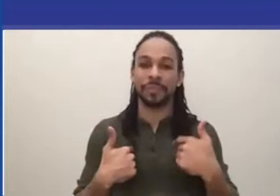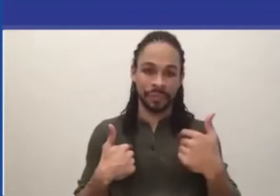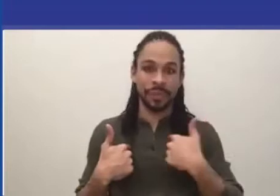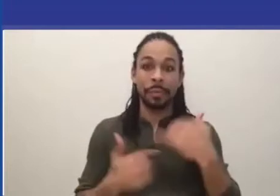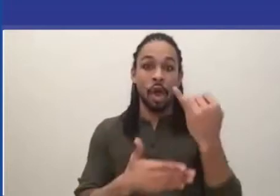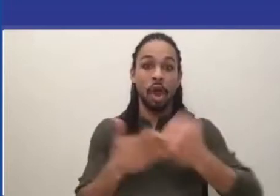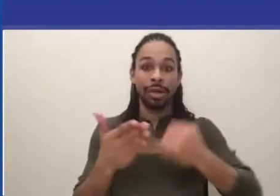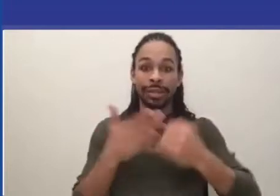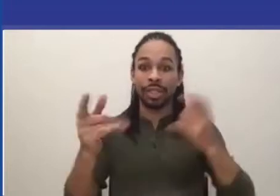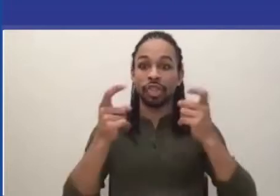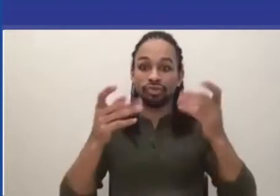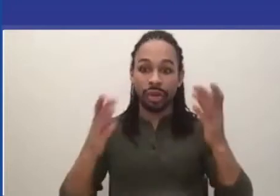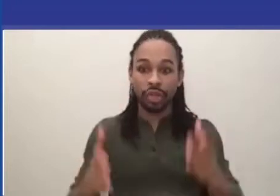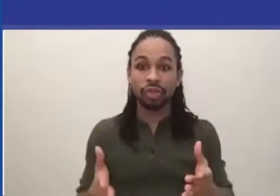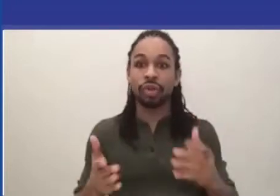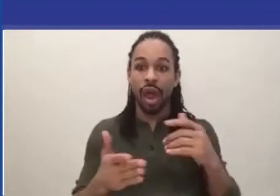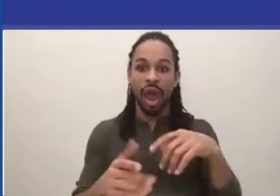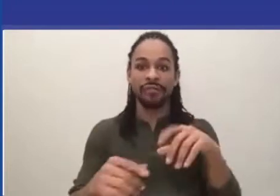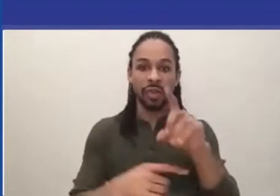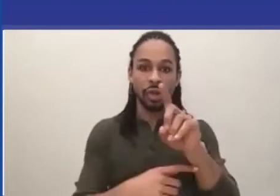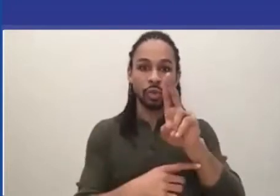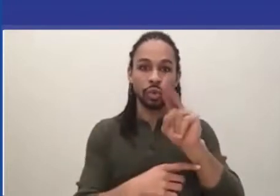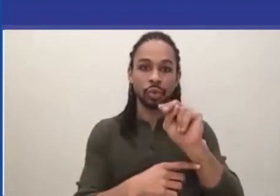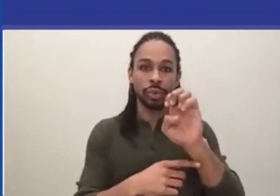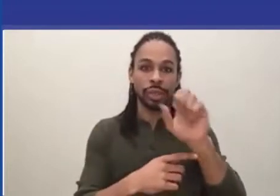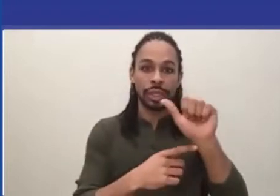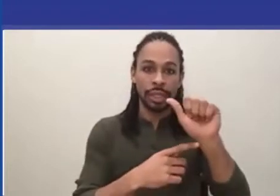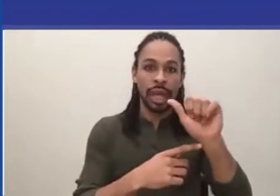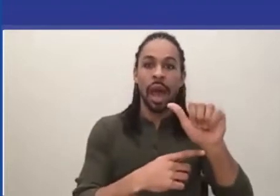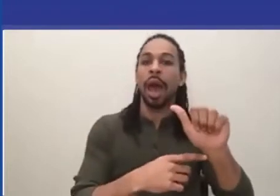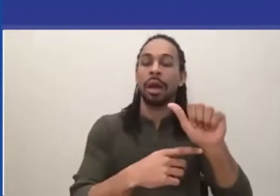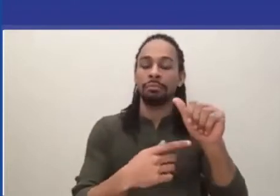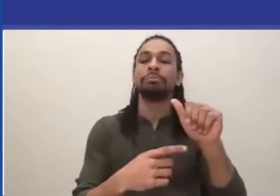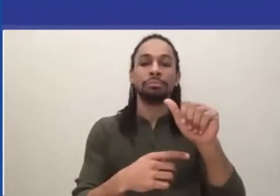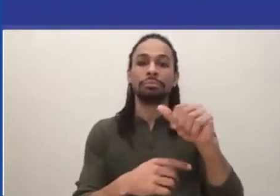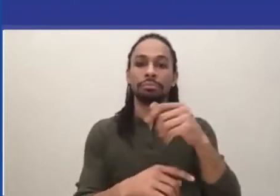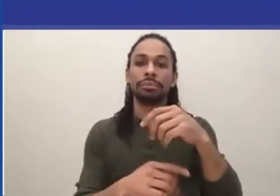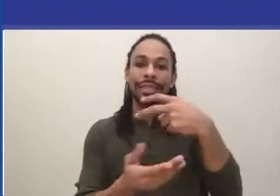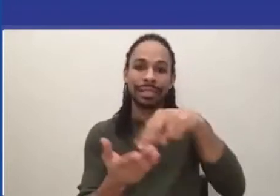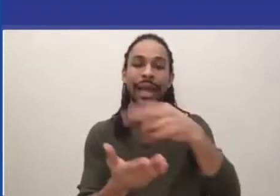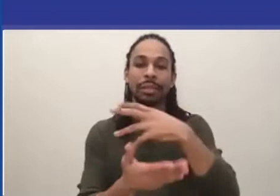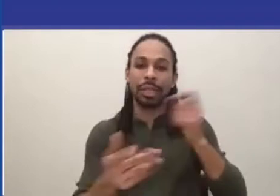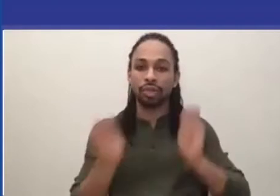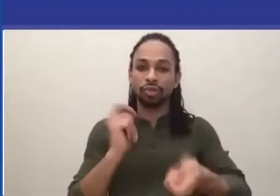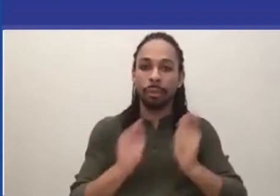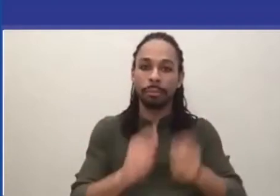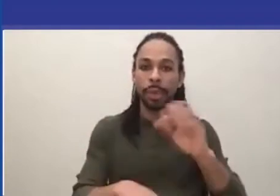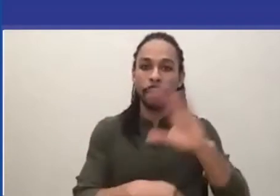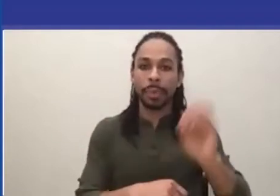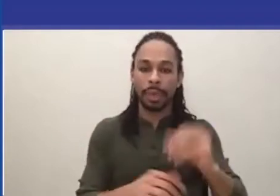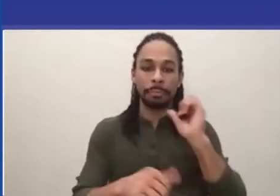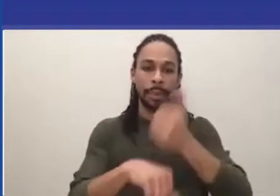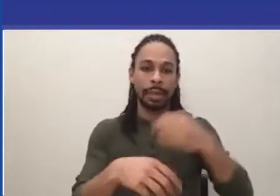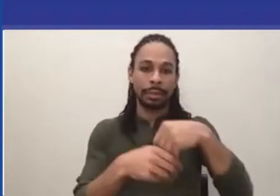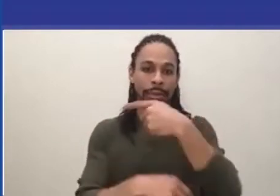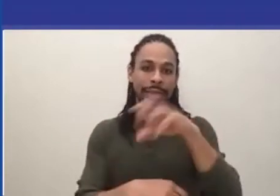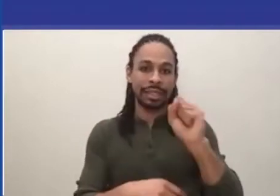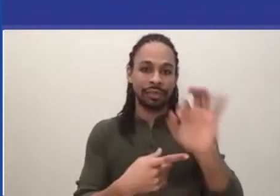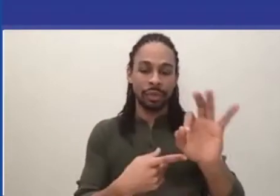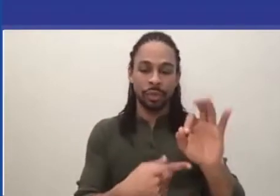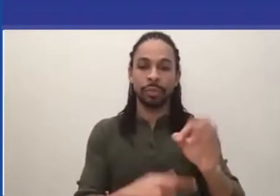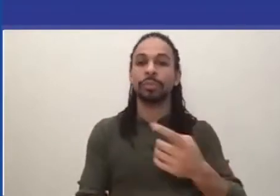San Francisco. We do Bhangra from South Asia, from India and Pakistan,